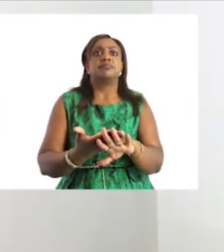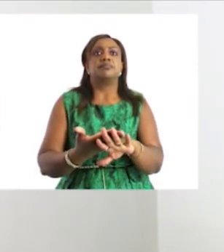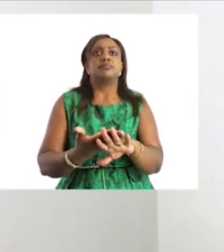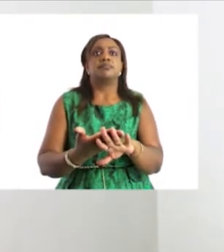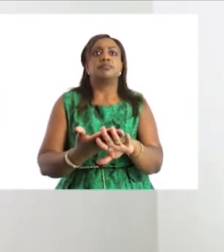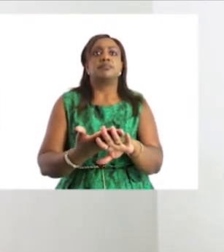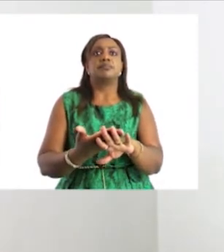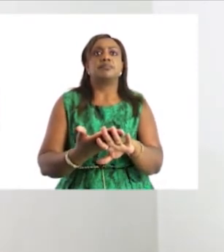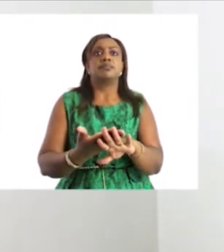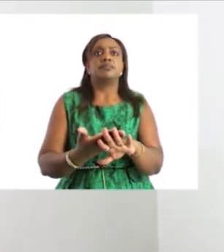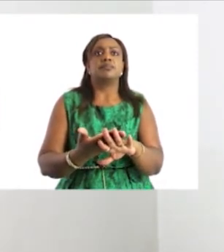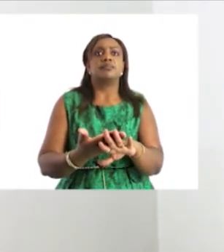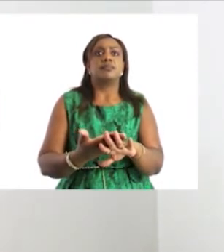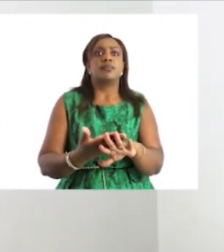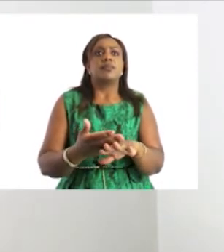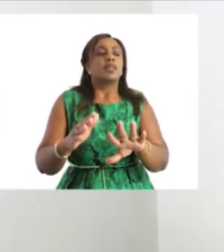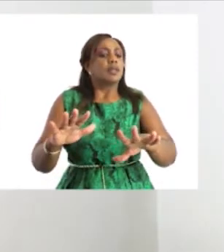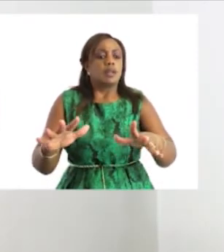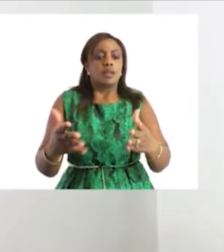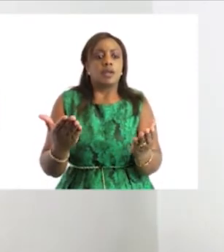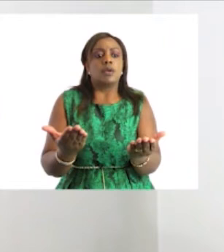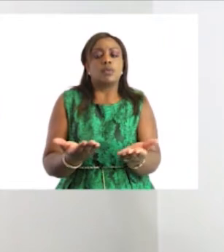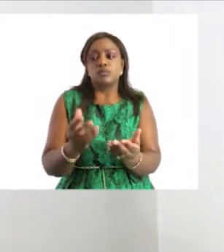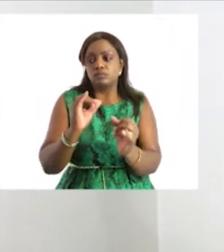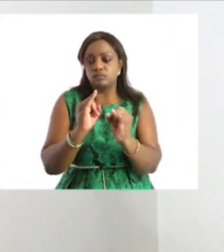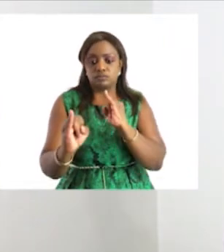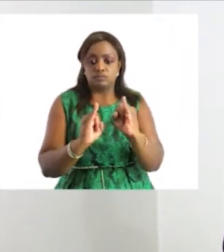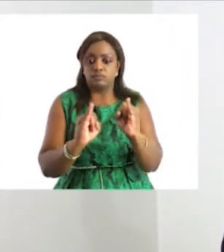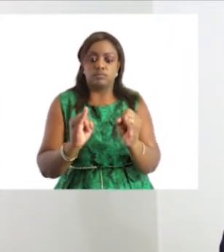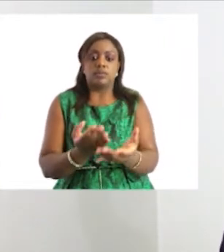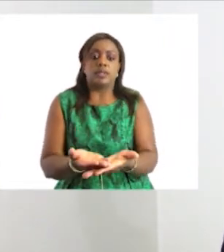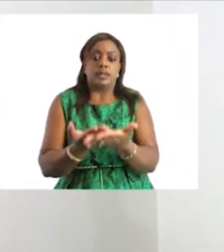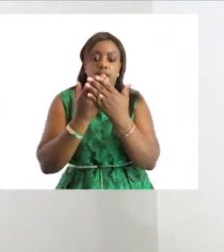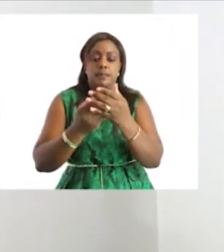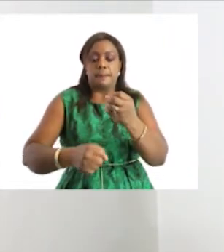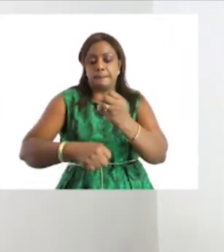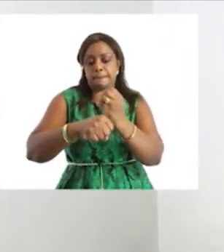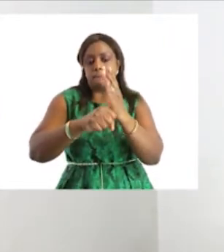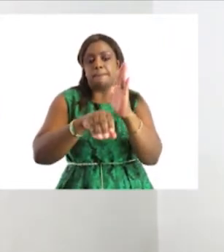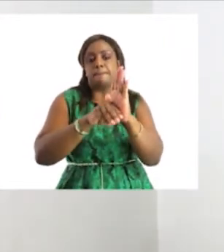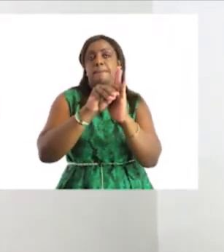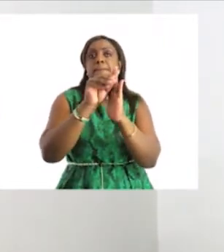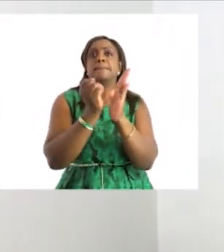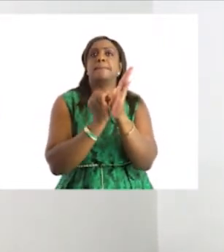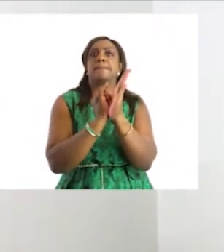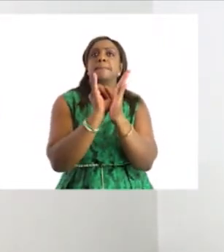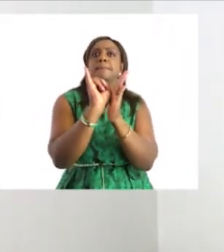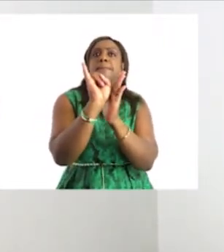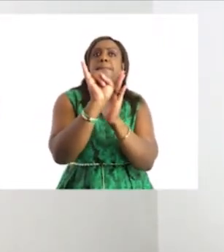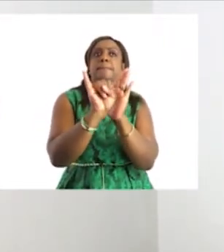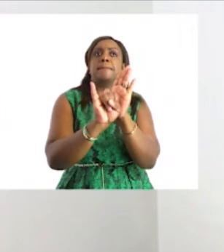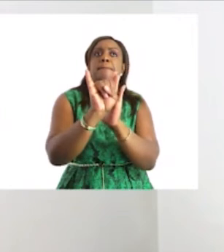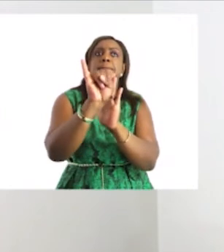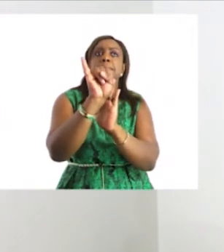we are looking at the things that we can do as individuals to help promote health and prevent illnesses